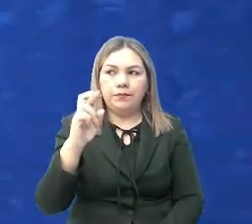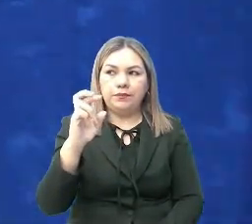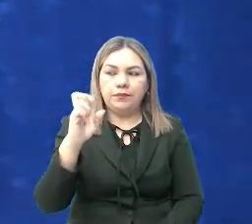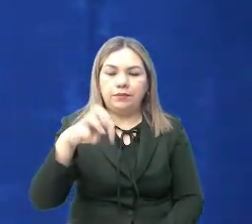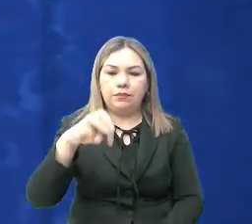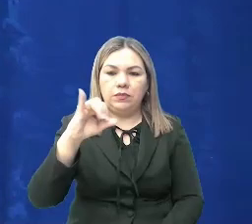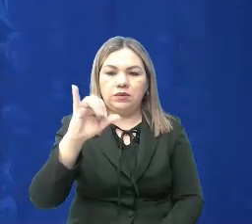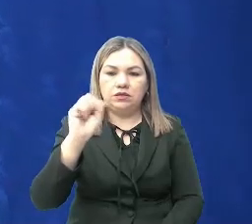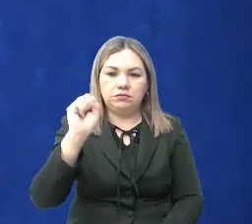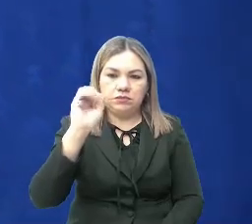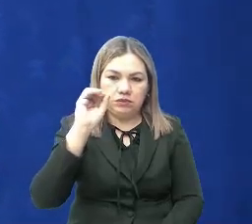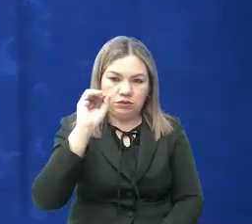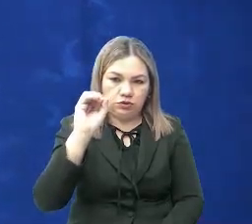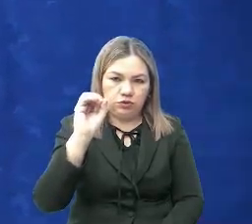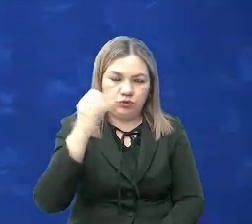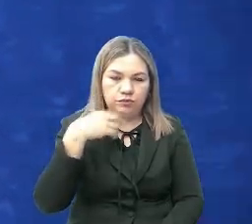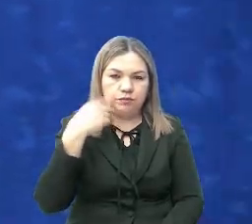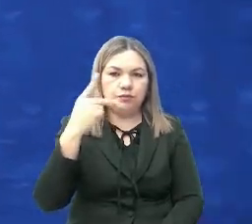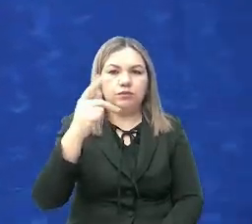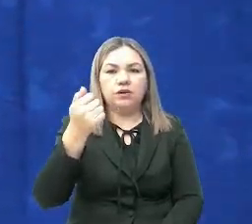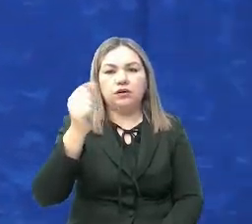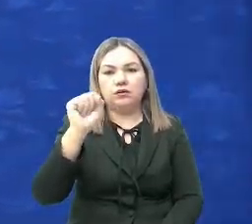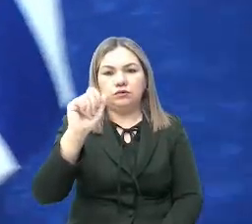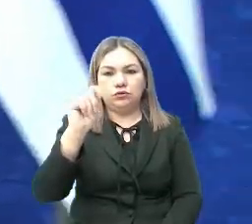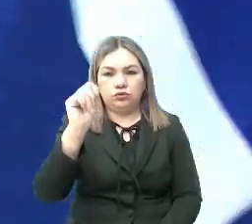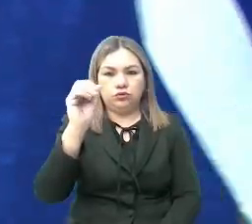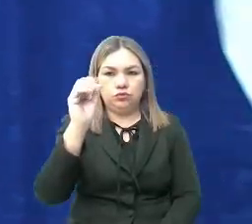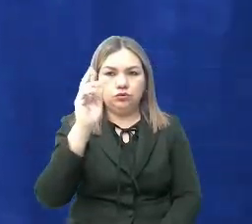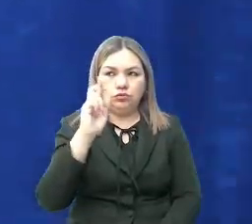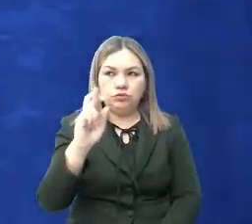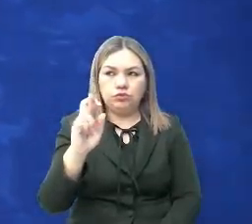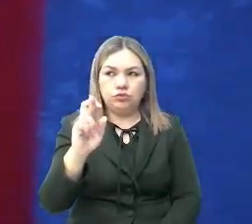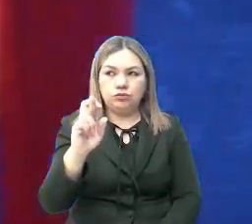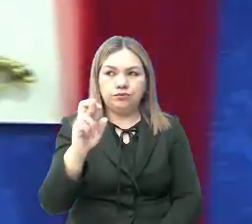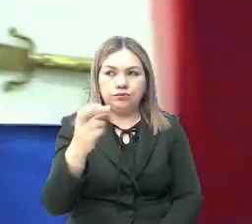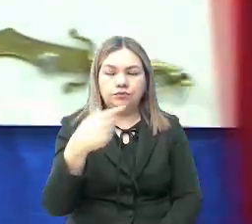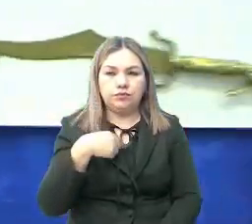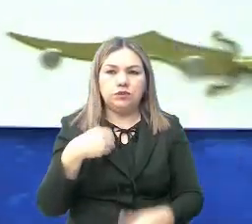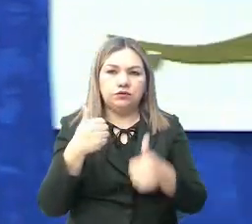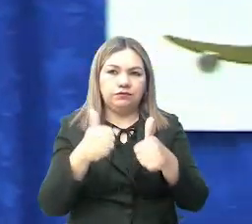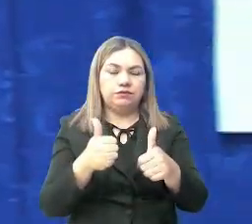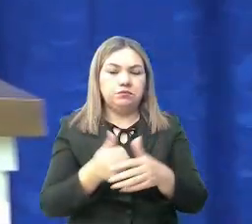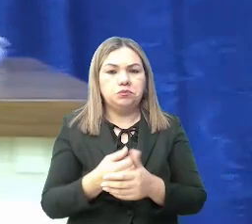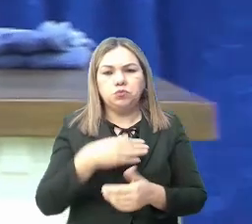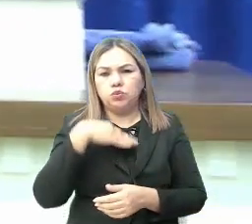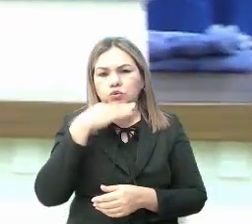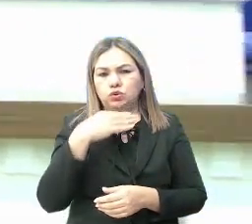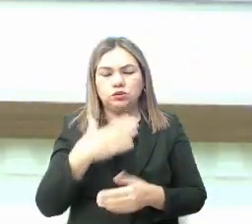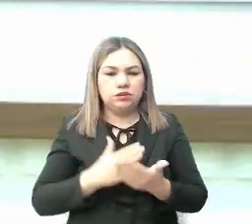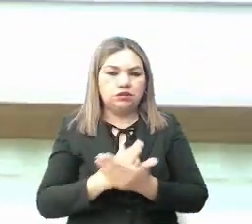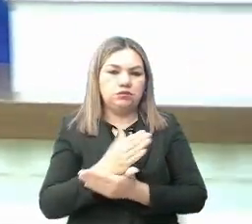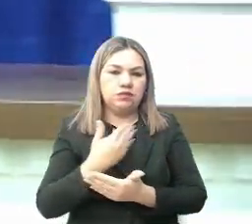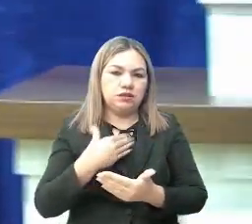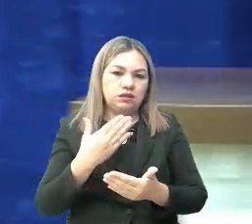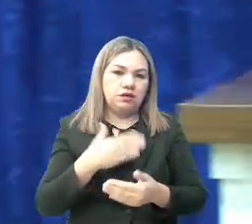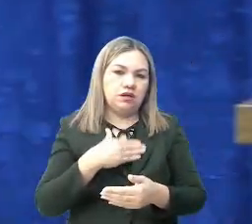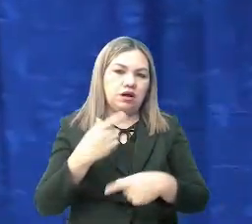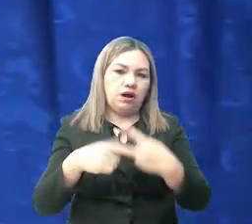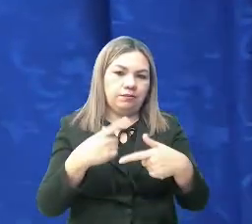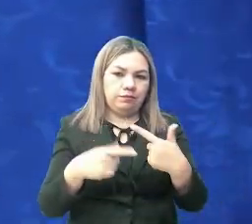While you ask for permission to your pastor, everything's okay. But sometimes people want to change their